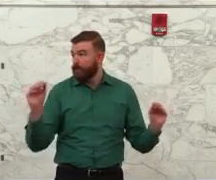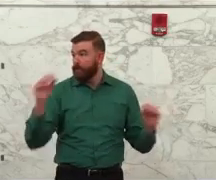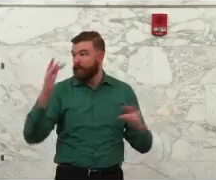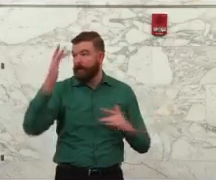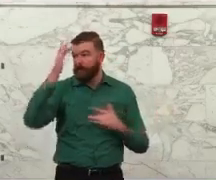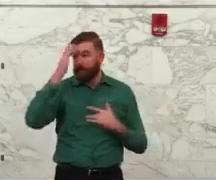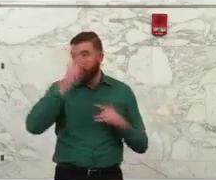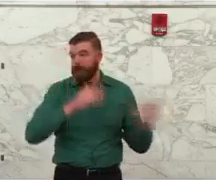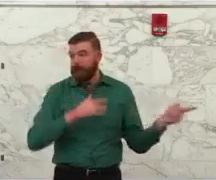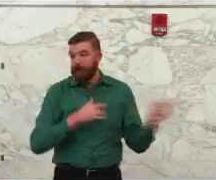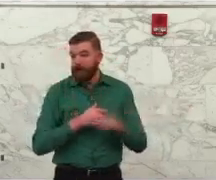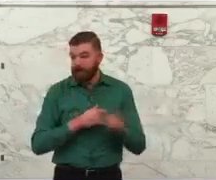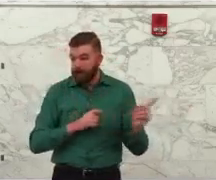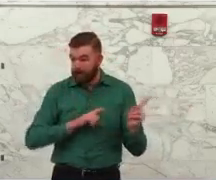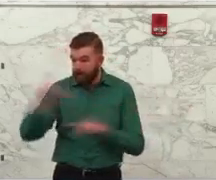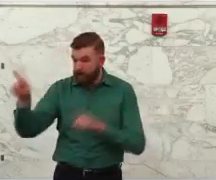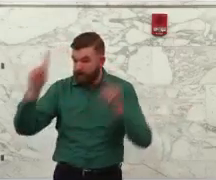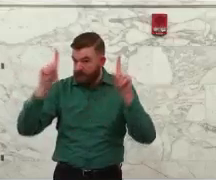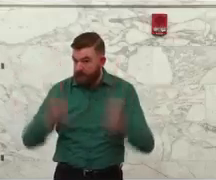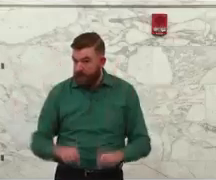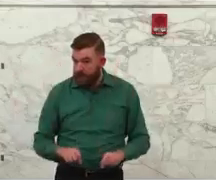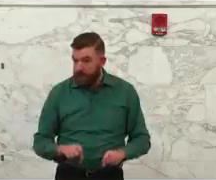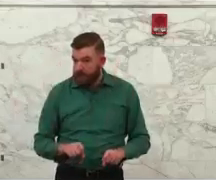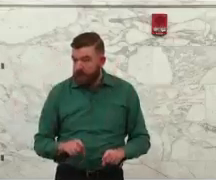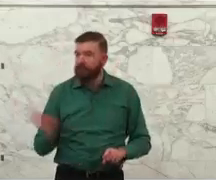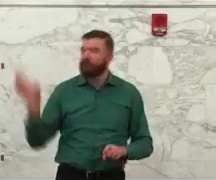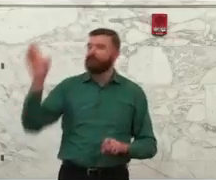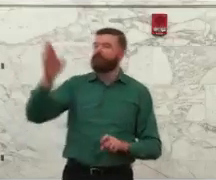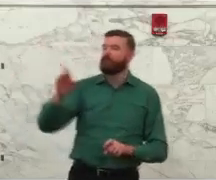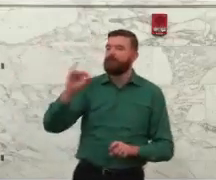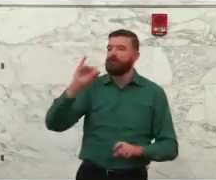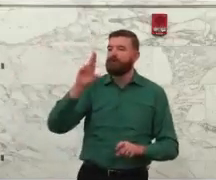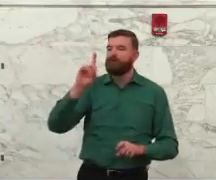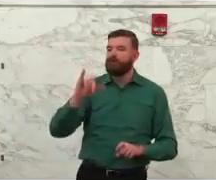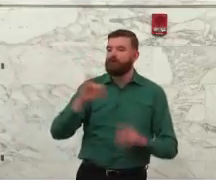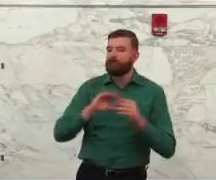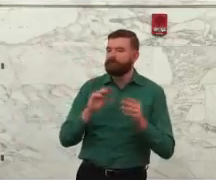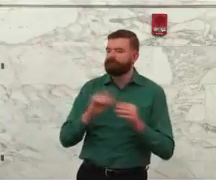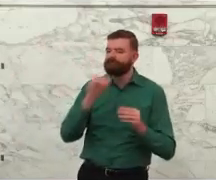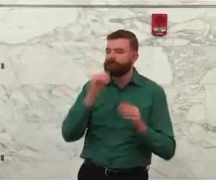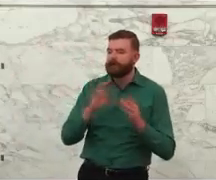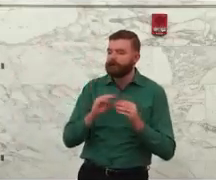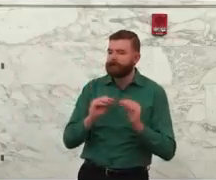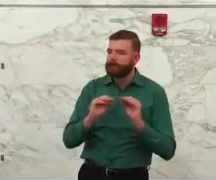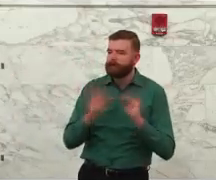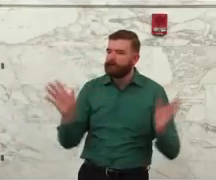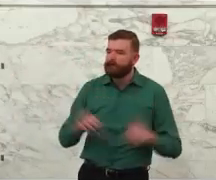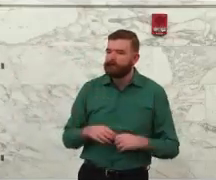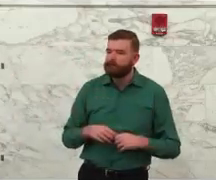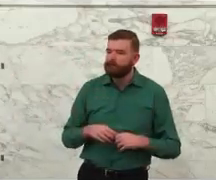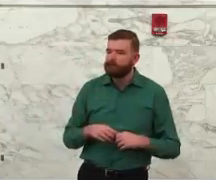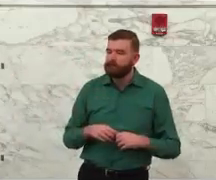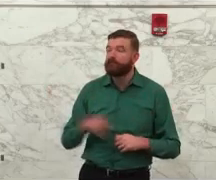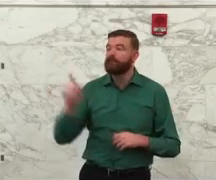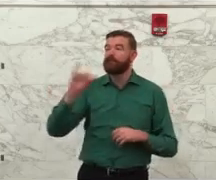testing? If there's a healthcare worker that's asymptomatic but has had a nexus with a positive